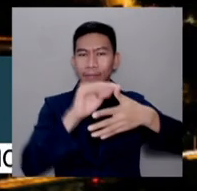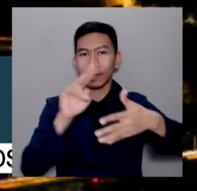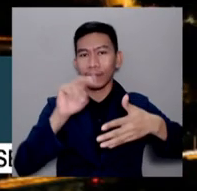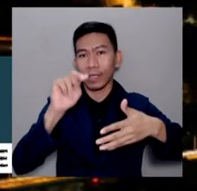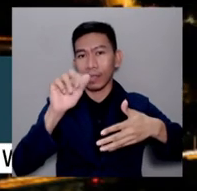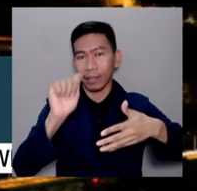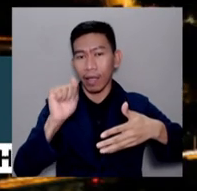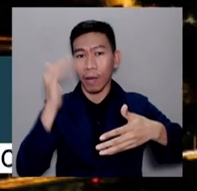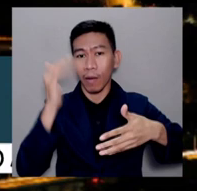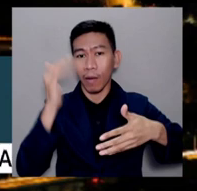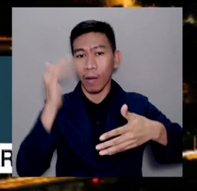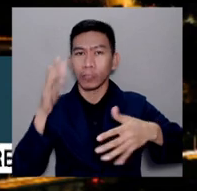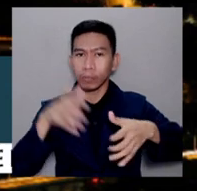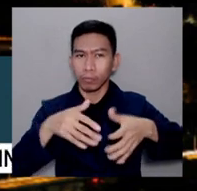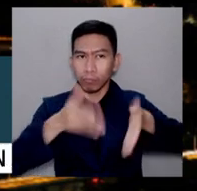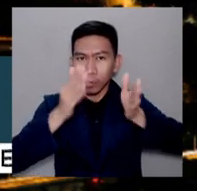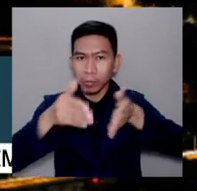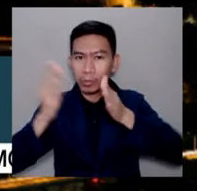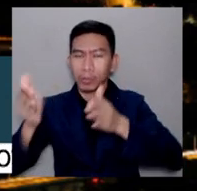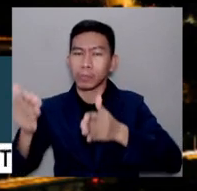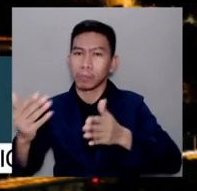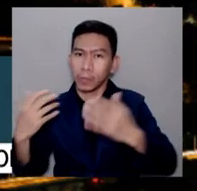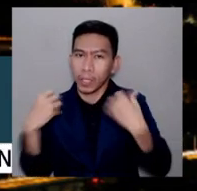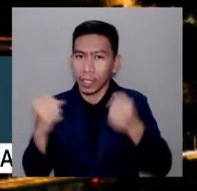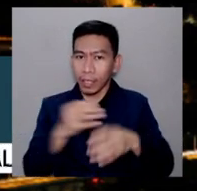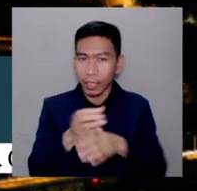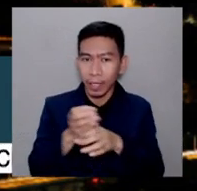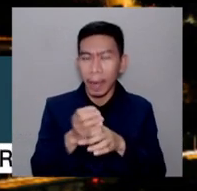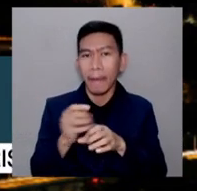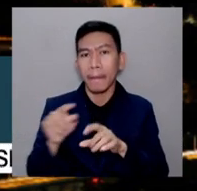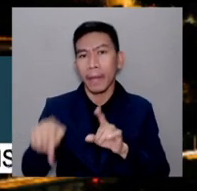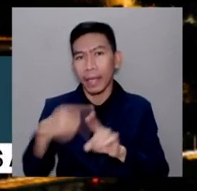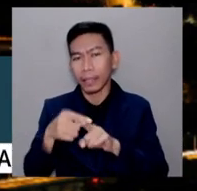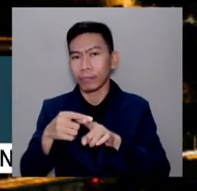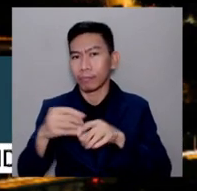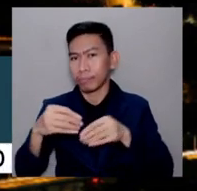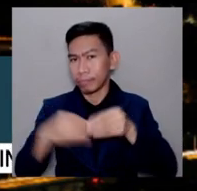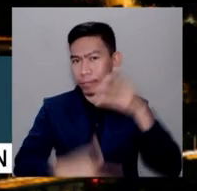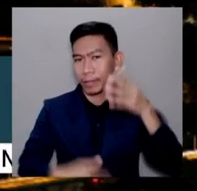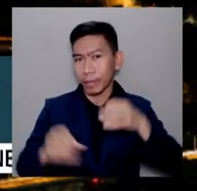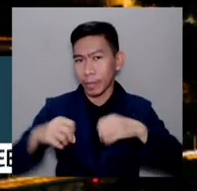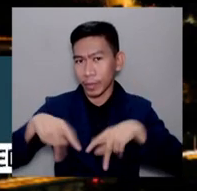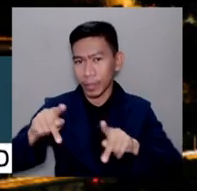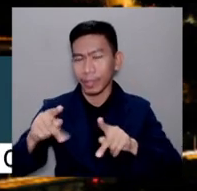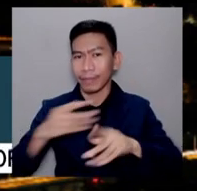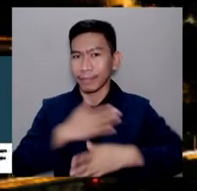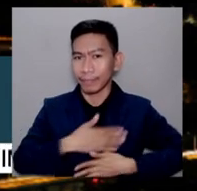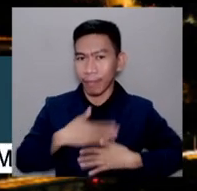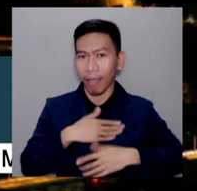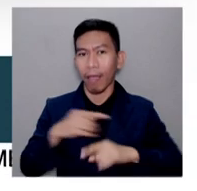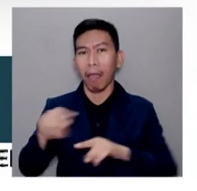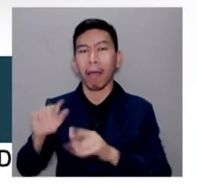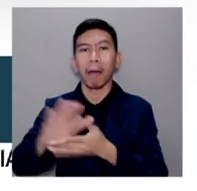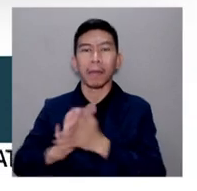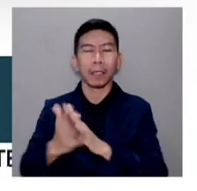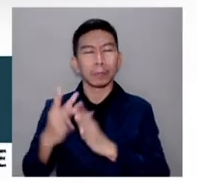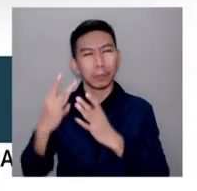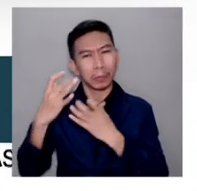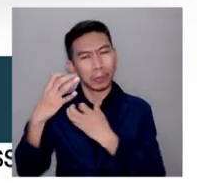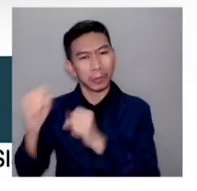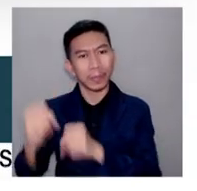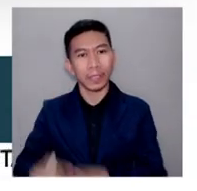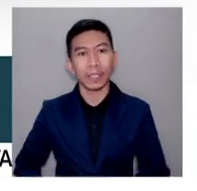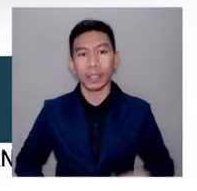and healthcare, plus wide opportunities for culture and entertainment, are some of the city's main charms. In second spot,